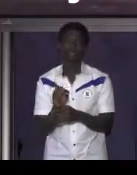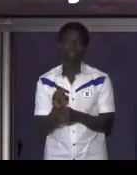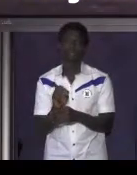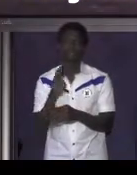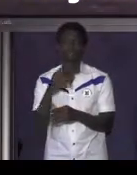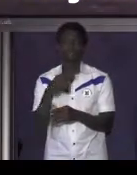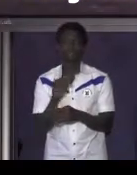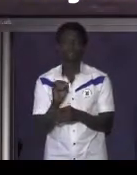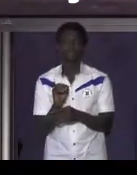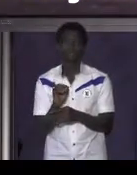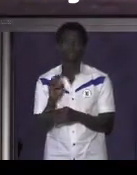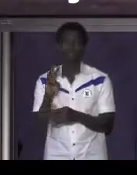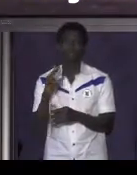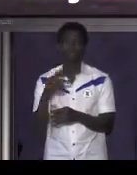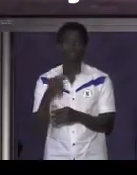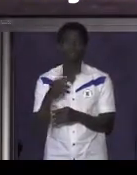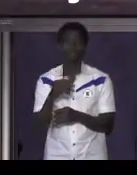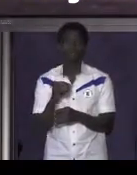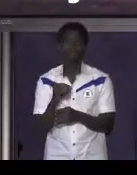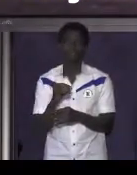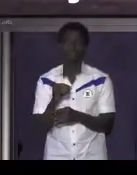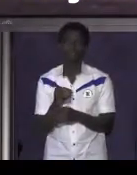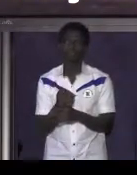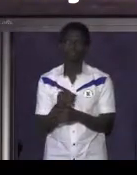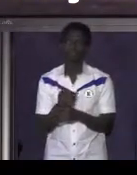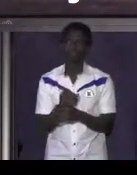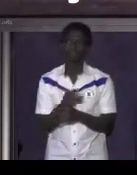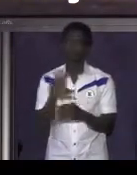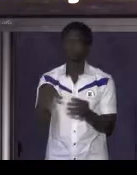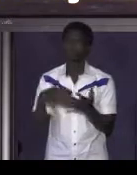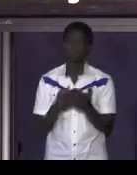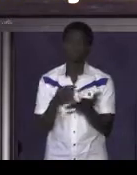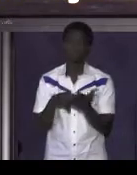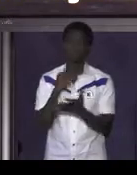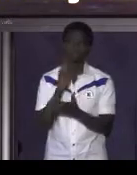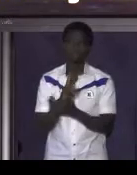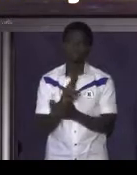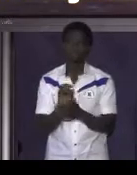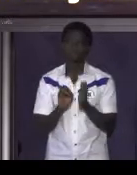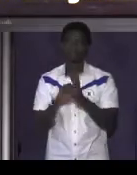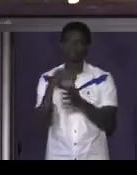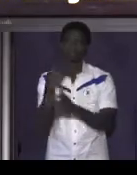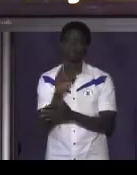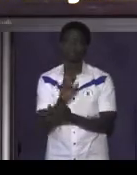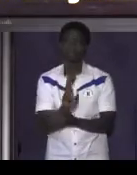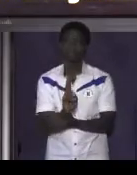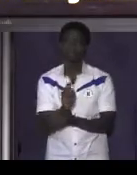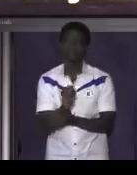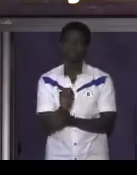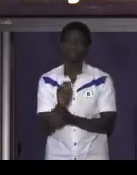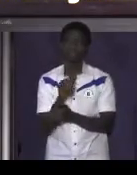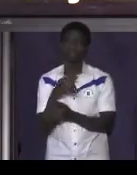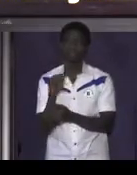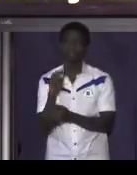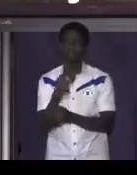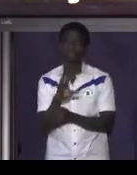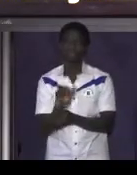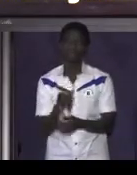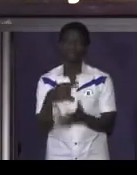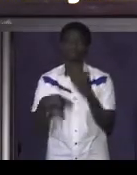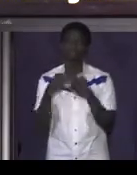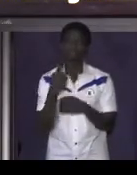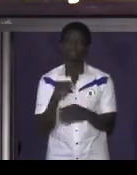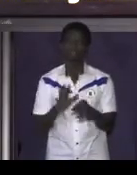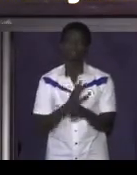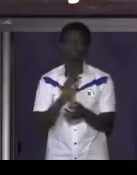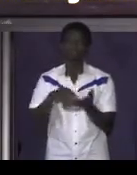ILO, International Labour Organization, International Monetary Fund, all these are examples of UN agencies. So what is the full meaning